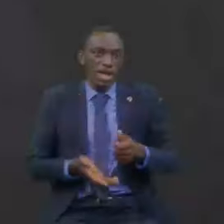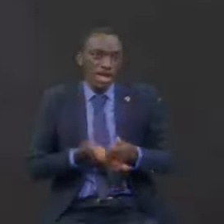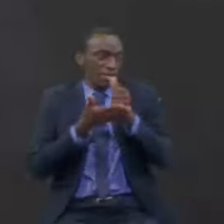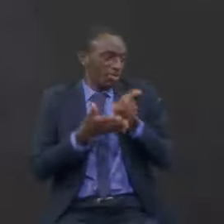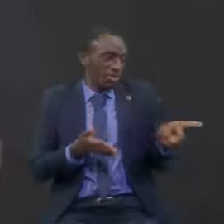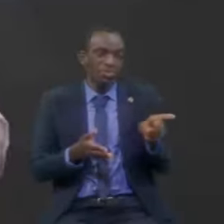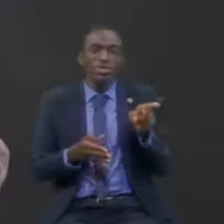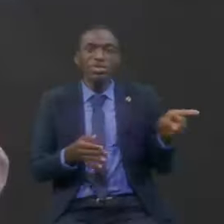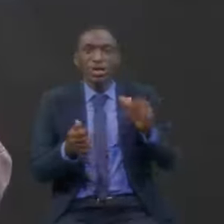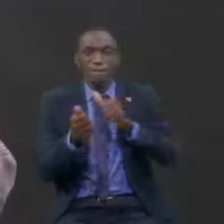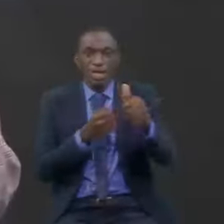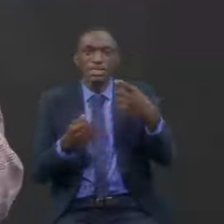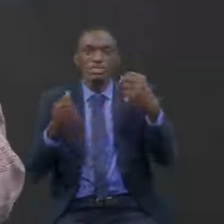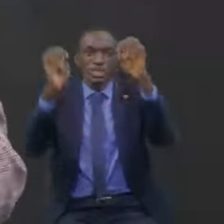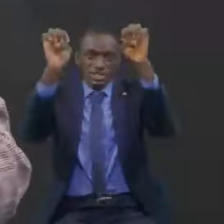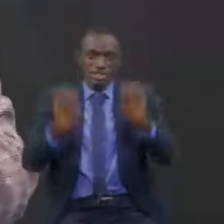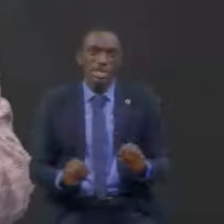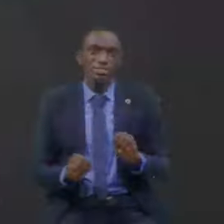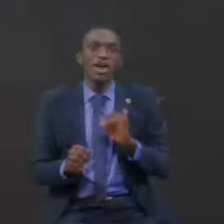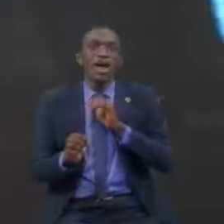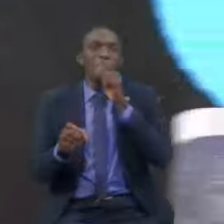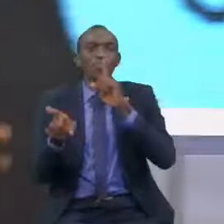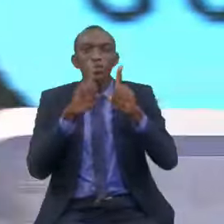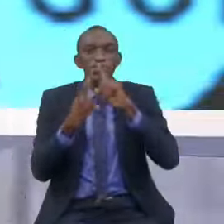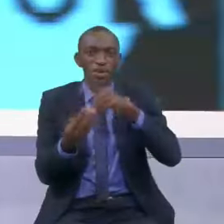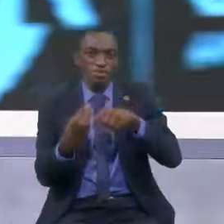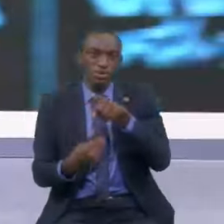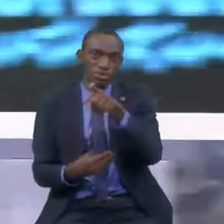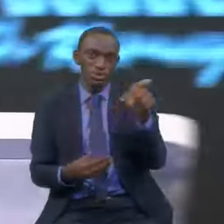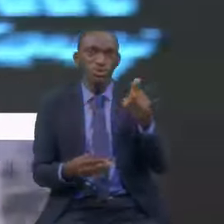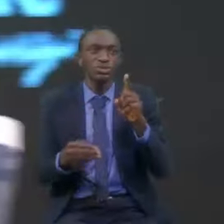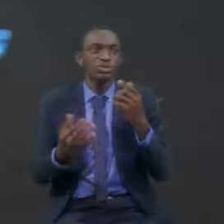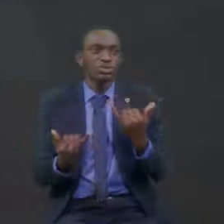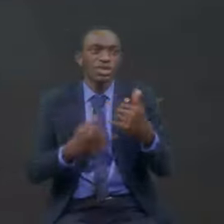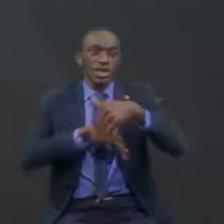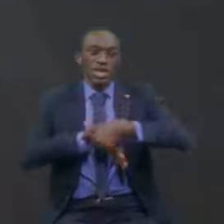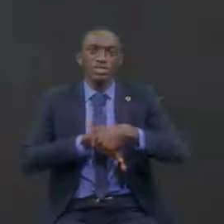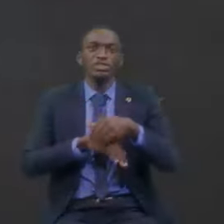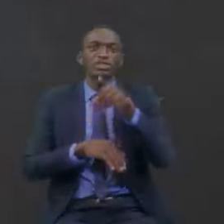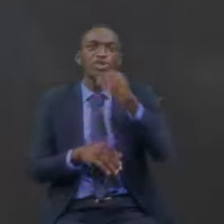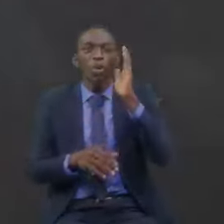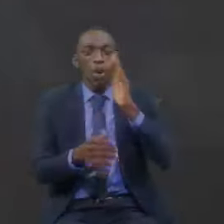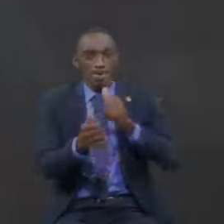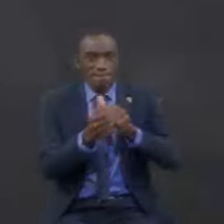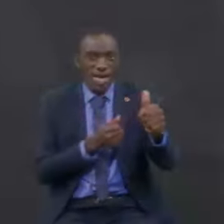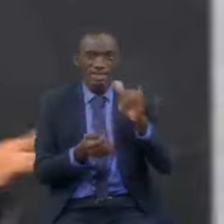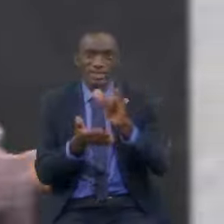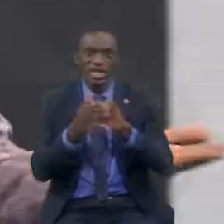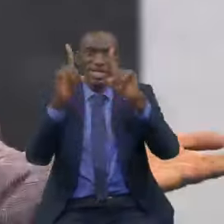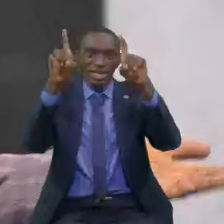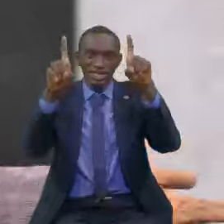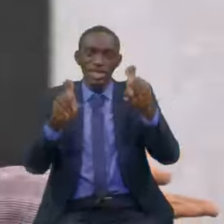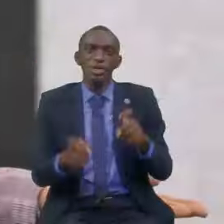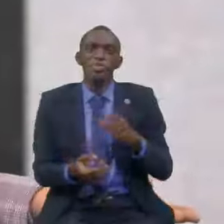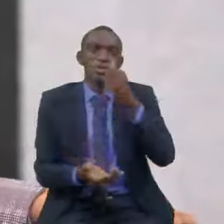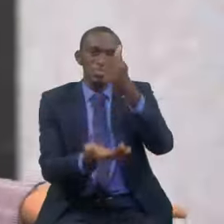exam. I'm talking about you tonight. You'll pass that exam. All it takes